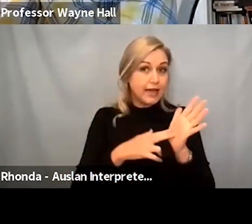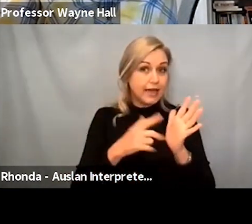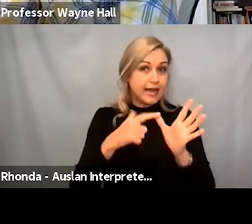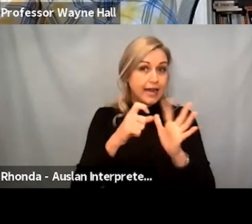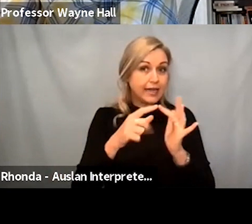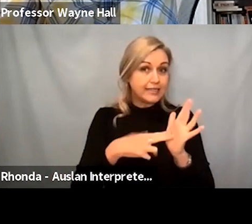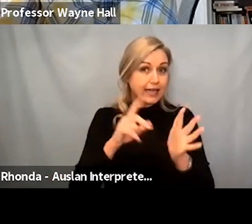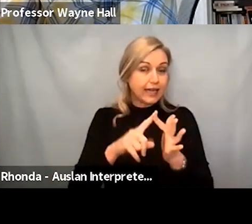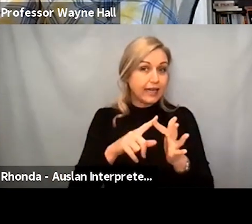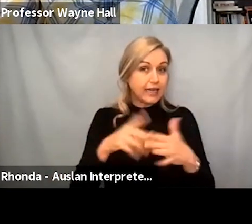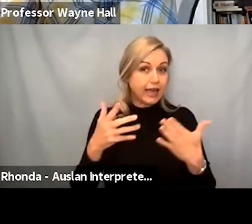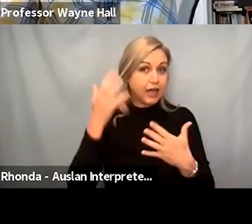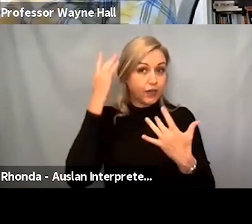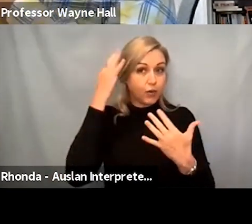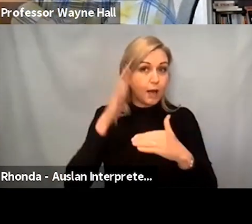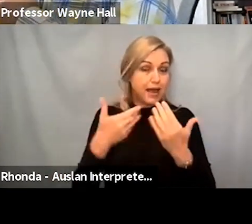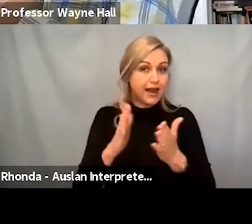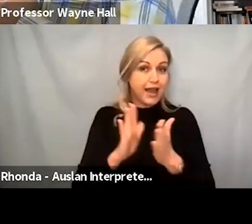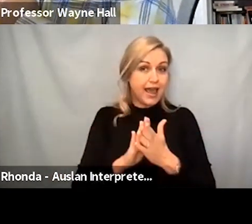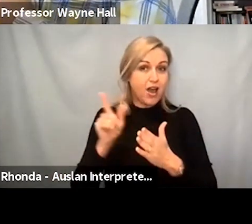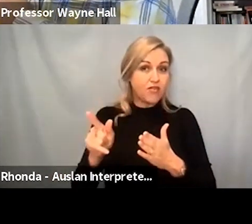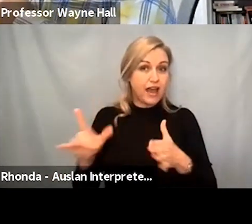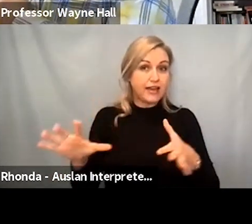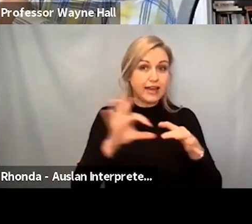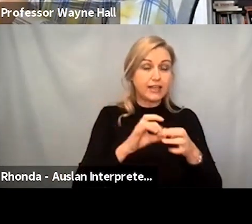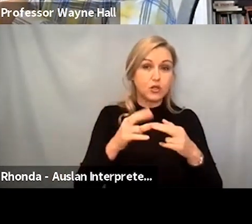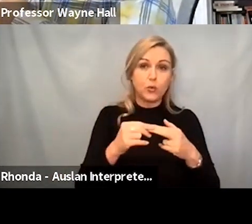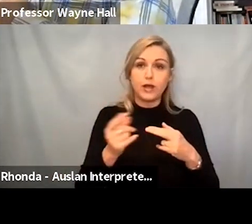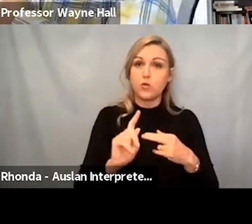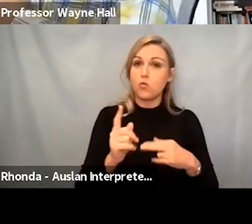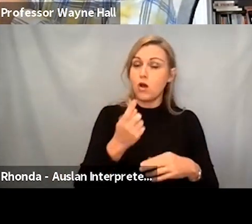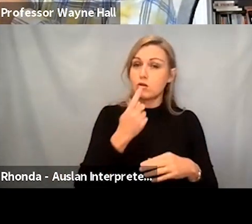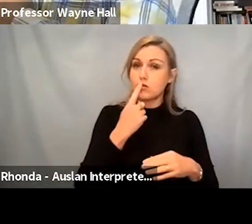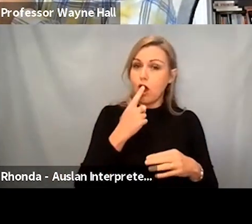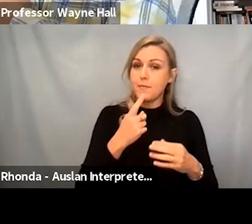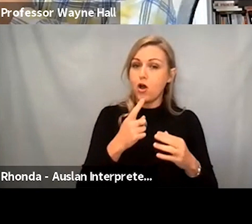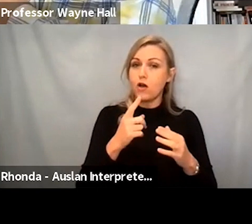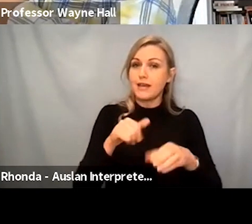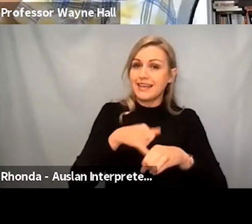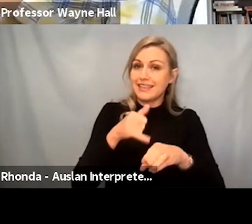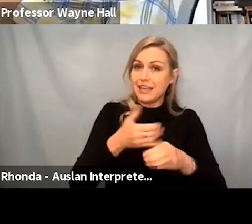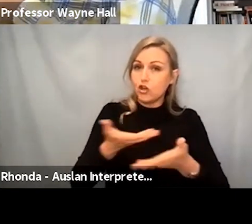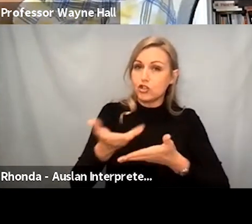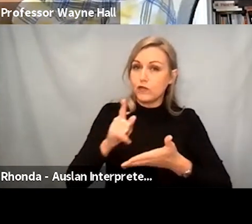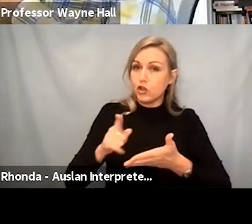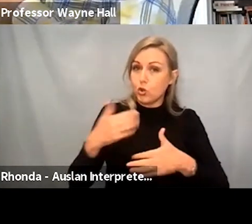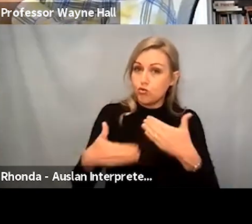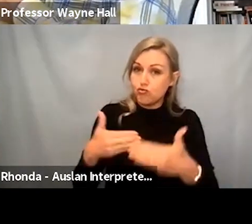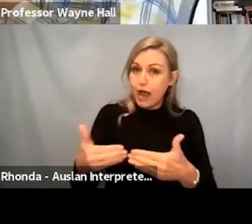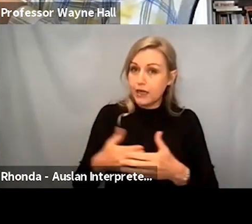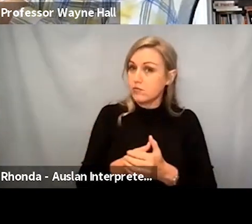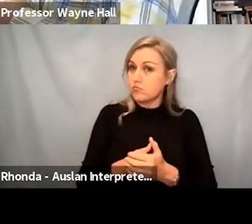on like how this would sit within the type of clinical service that you would run. And